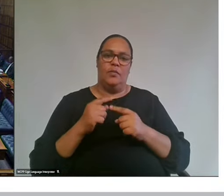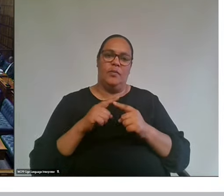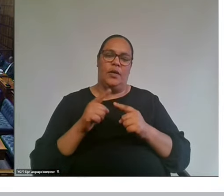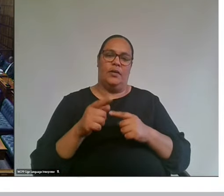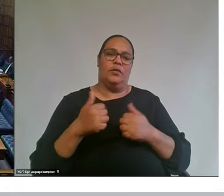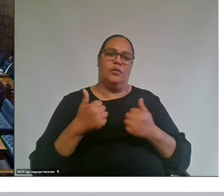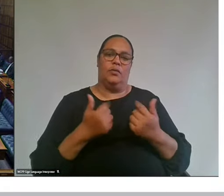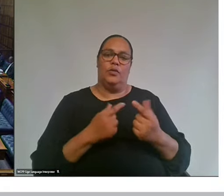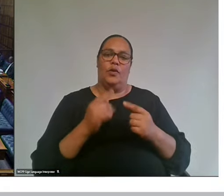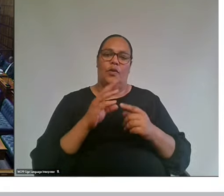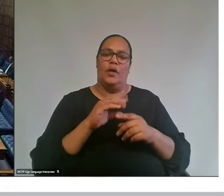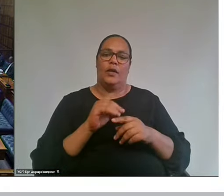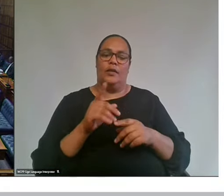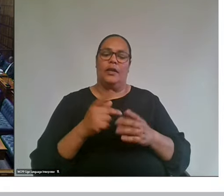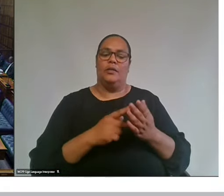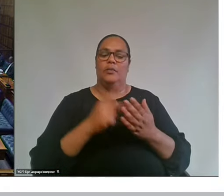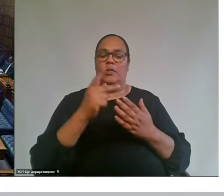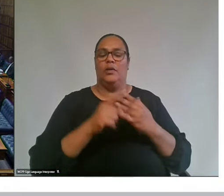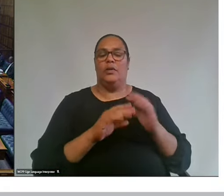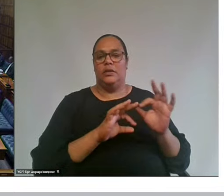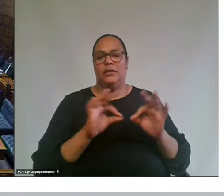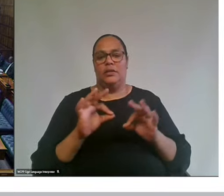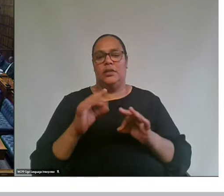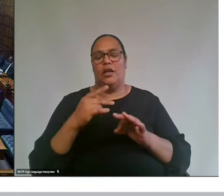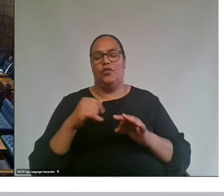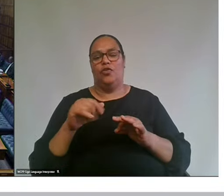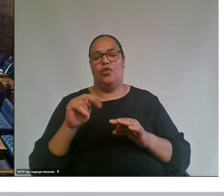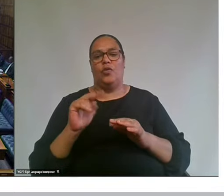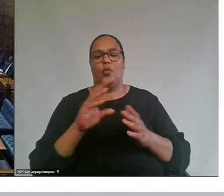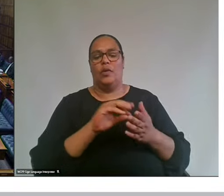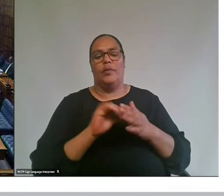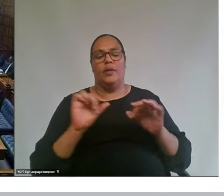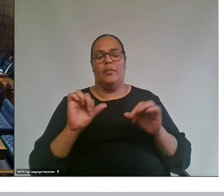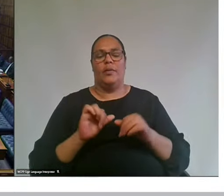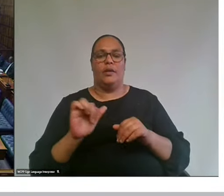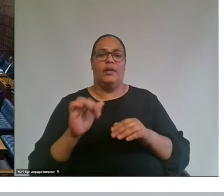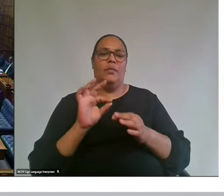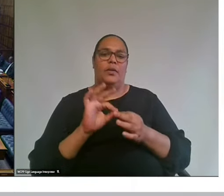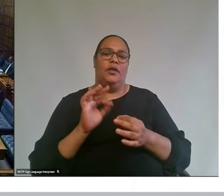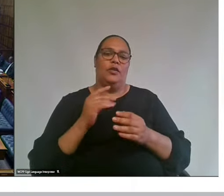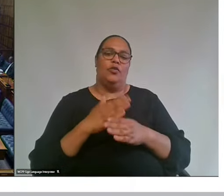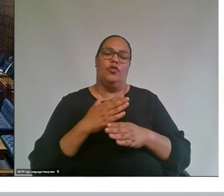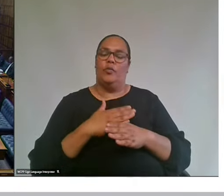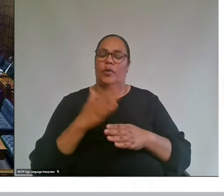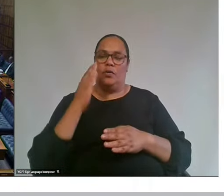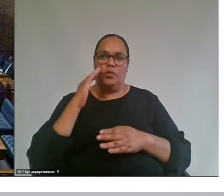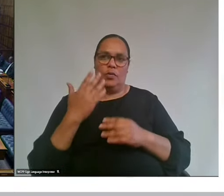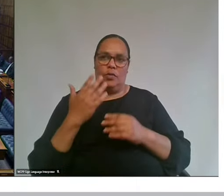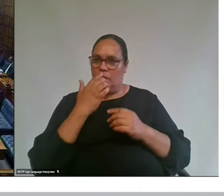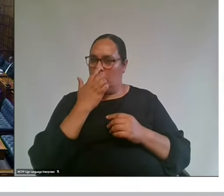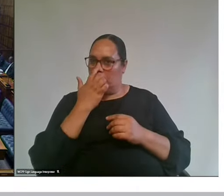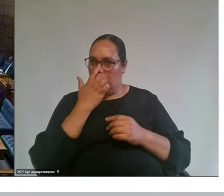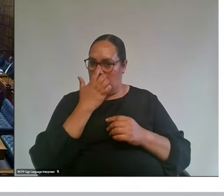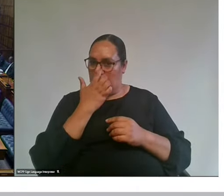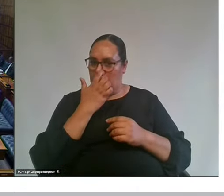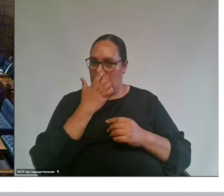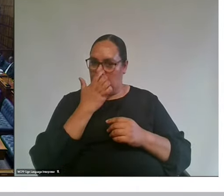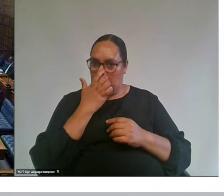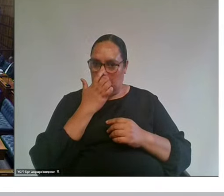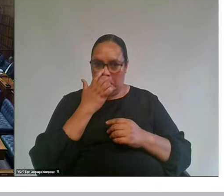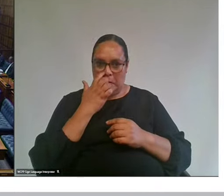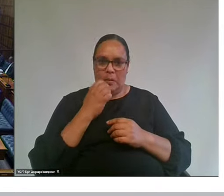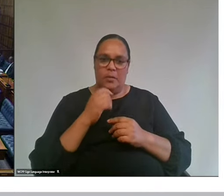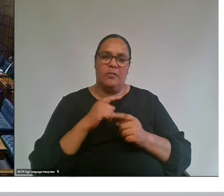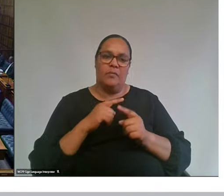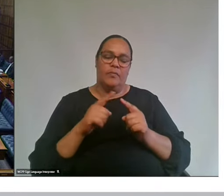this hydrogen project may bring back those particular jobs that I do not know but how